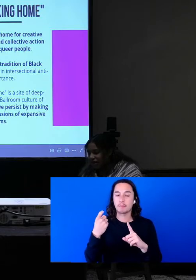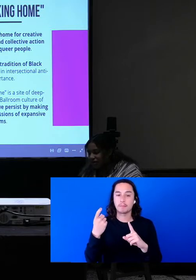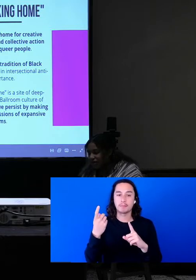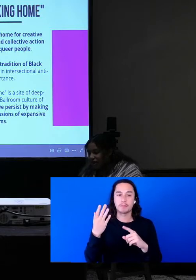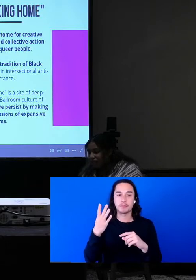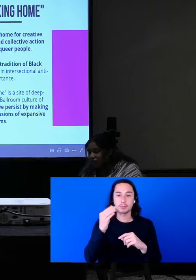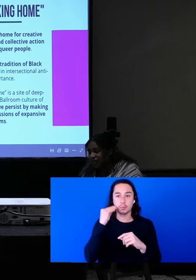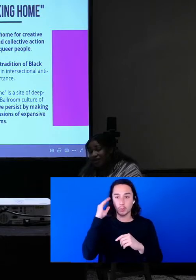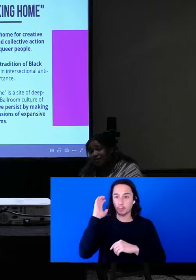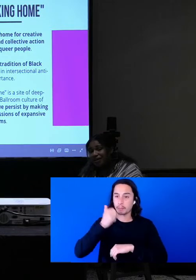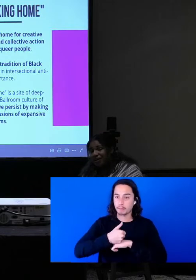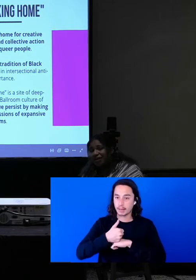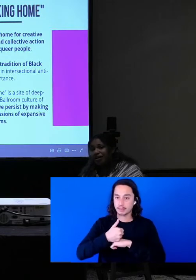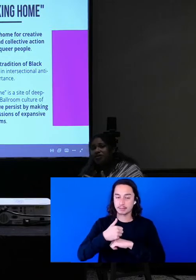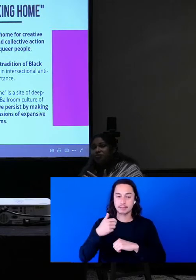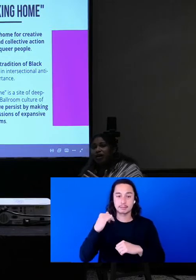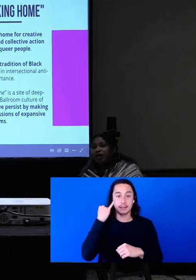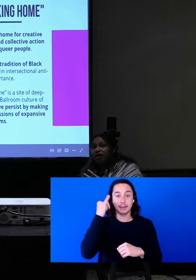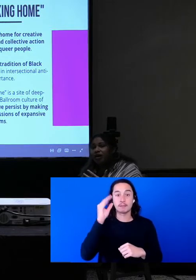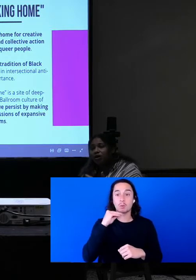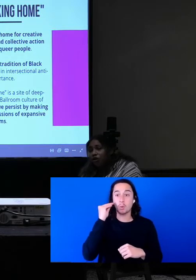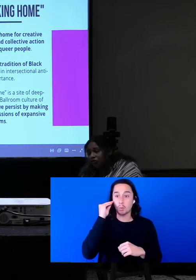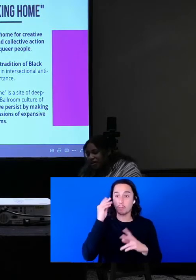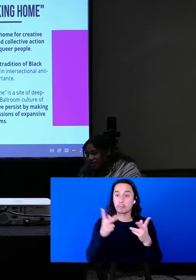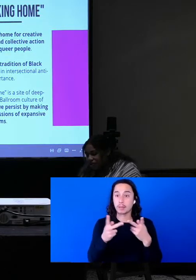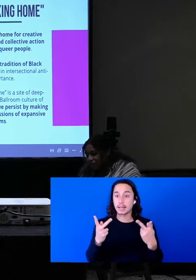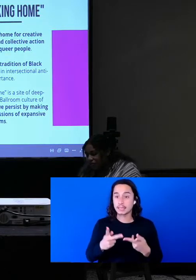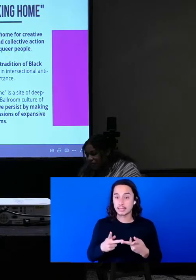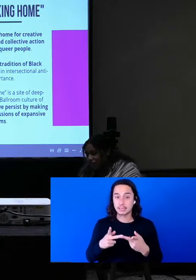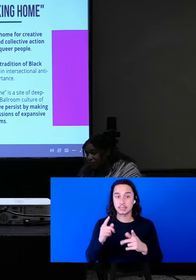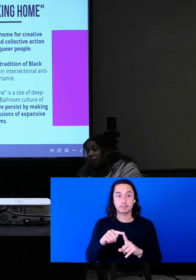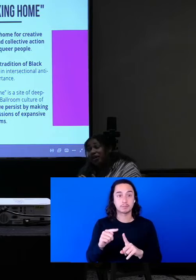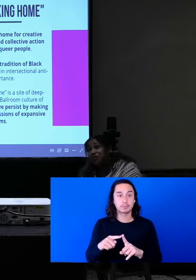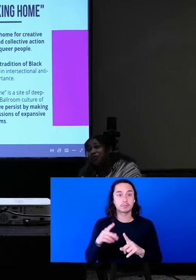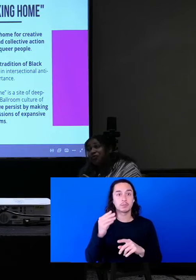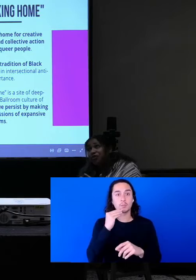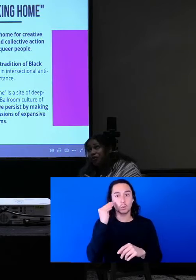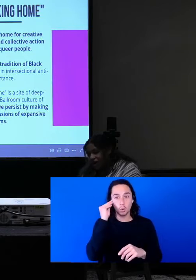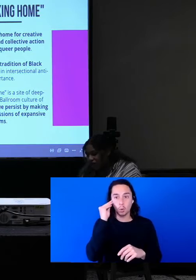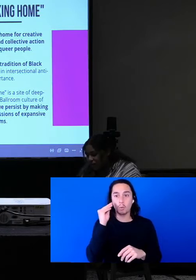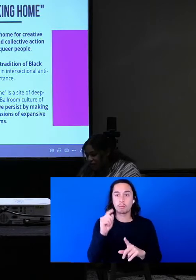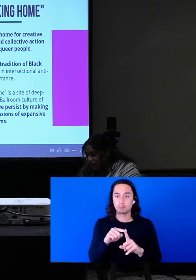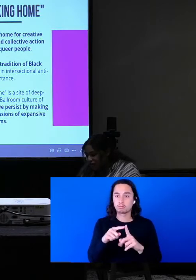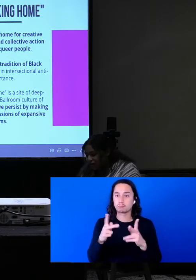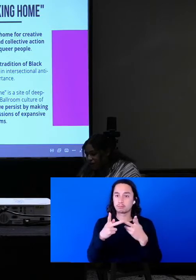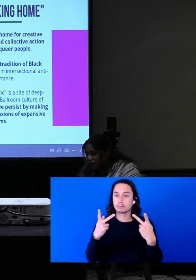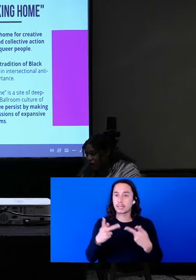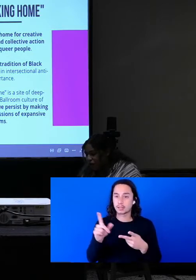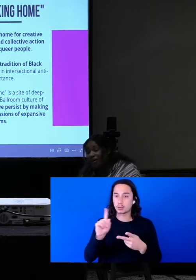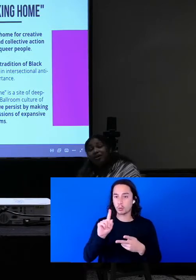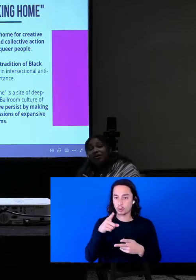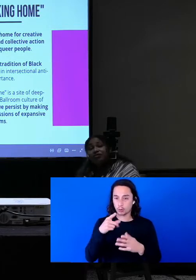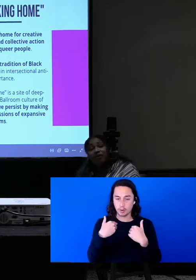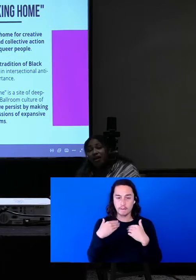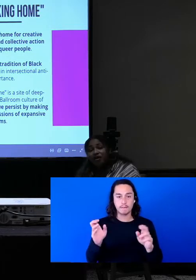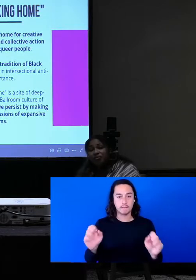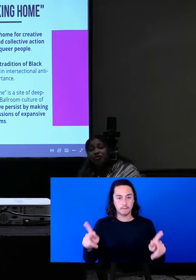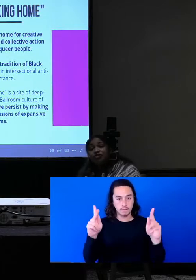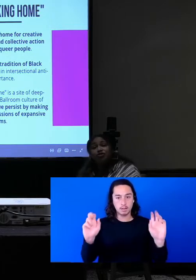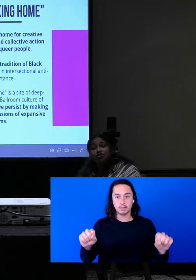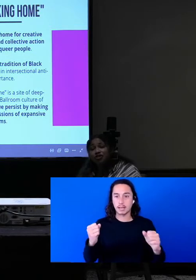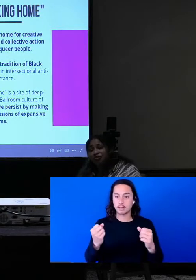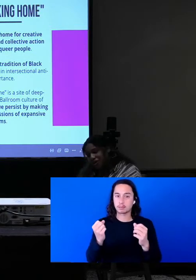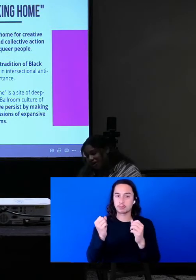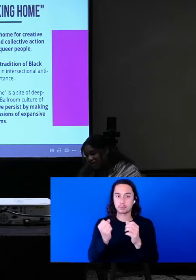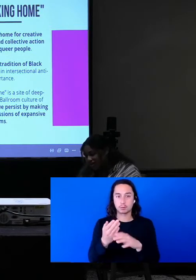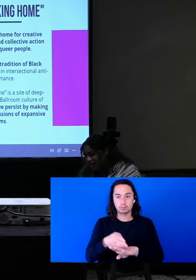Place, where the idea of home place is where home is the opportunity, a place where you have the opportunity to grow and develop,